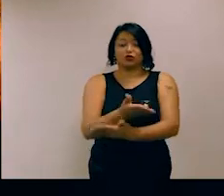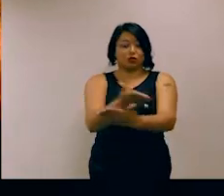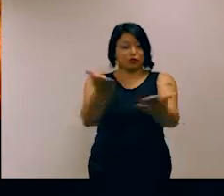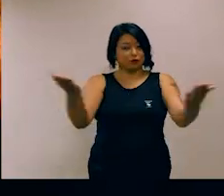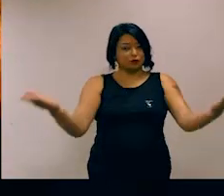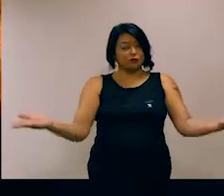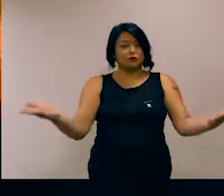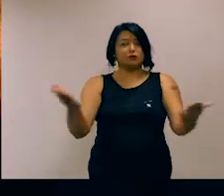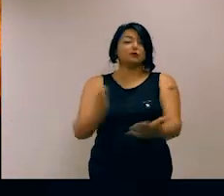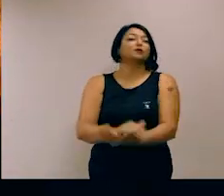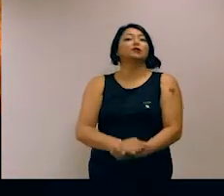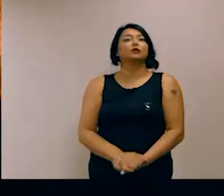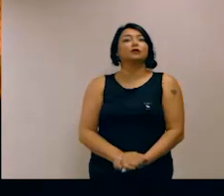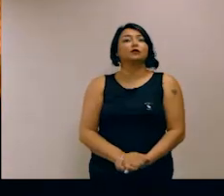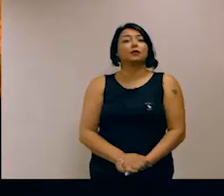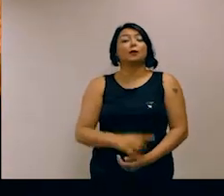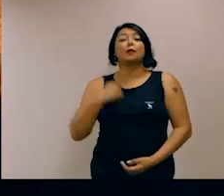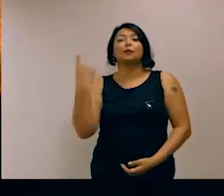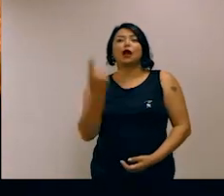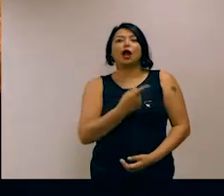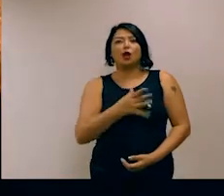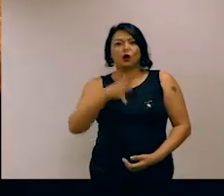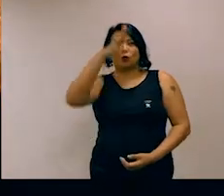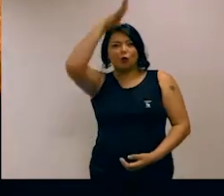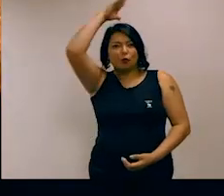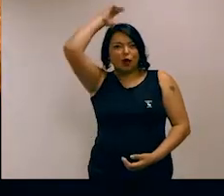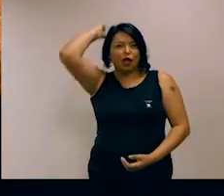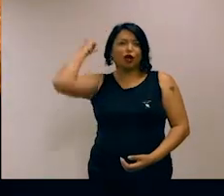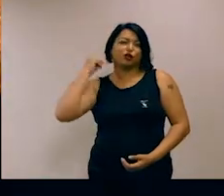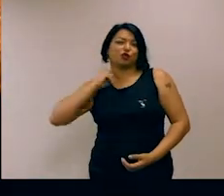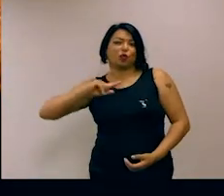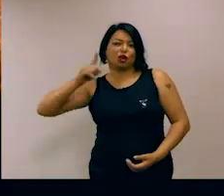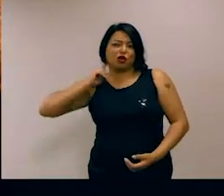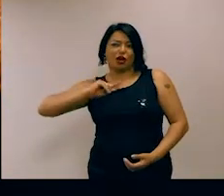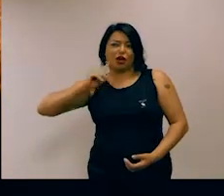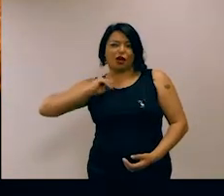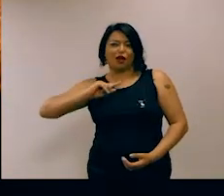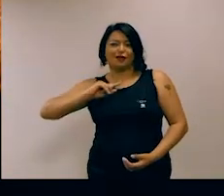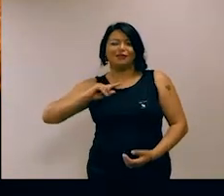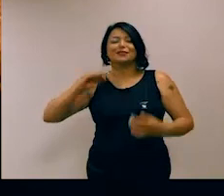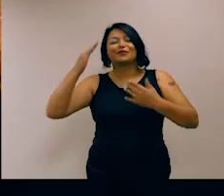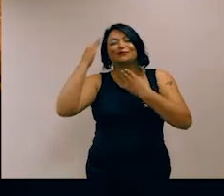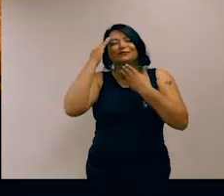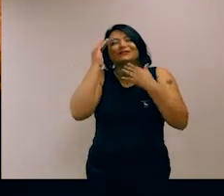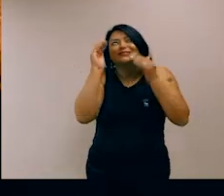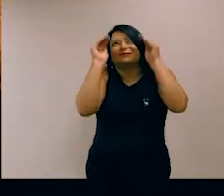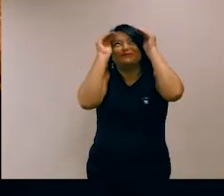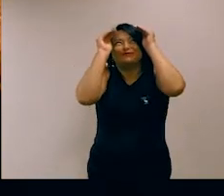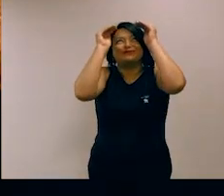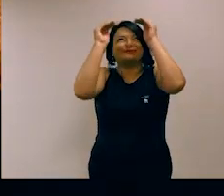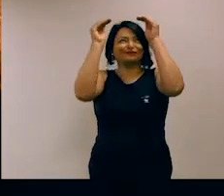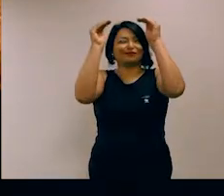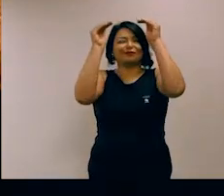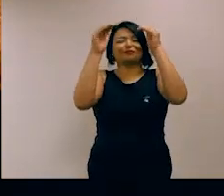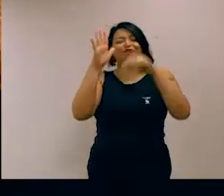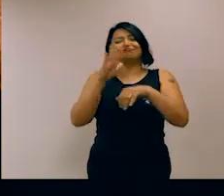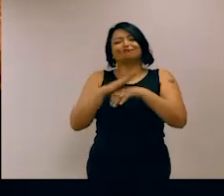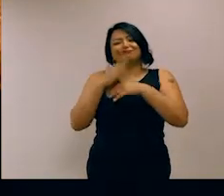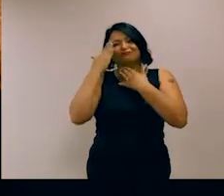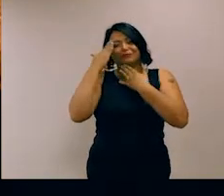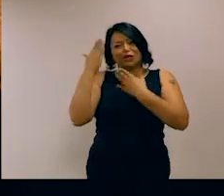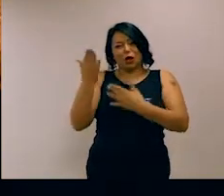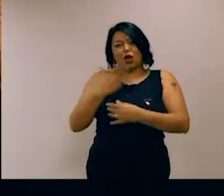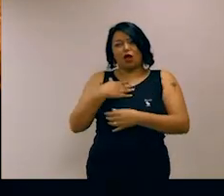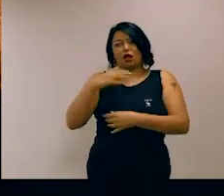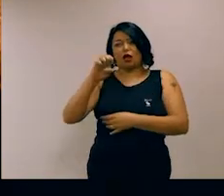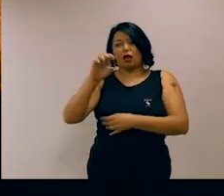Good morning, ladies and gentlemen. For us, from the Military Fire Department of Minas Gerais, it's a great honor to be